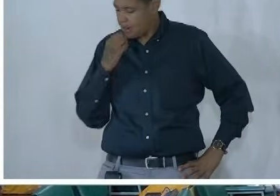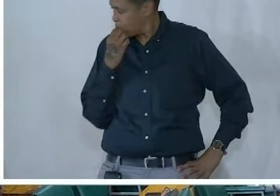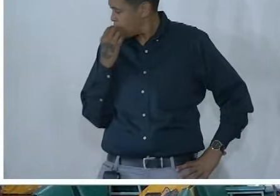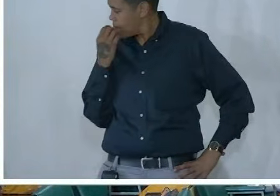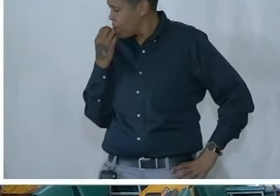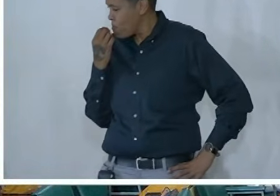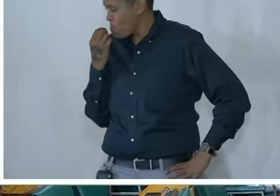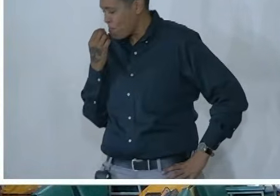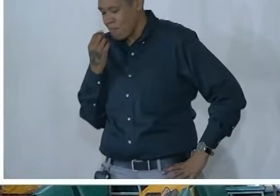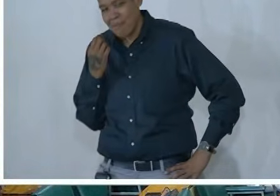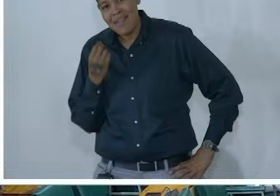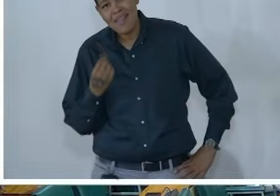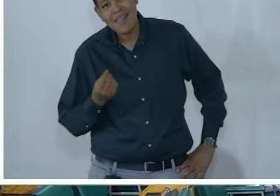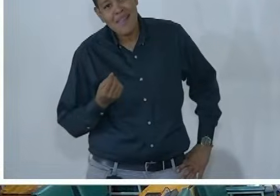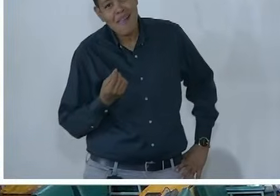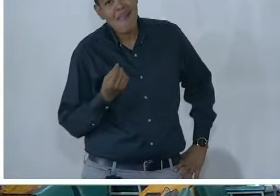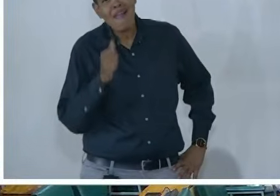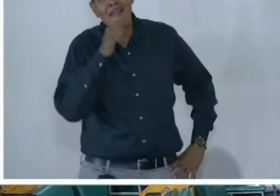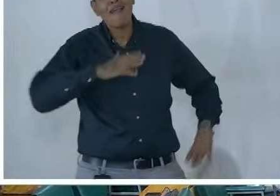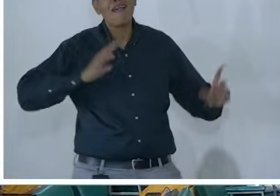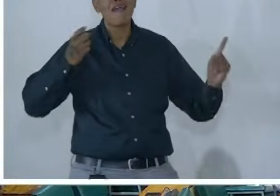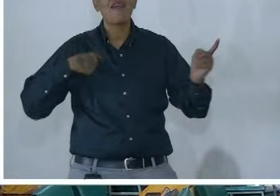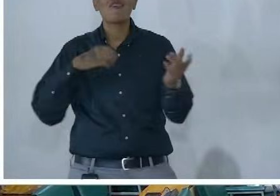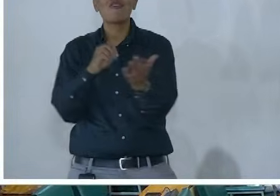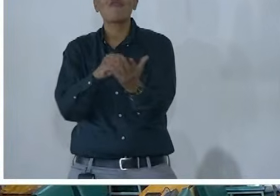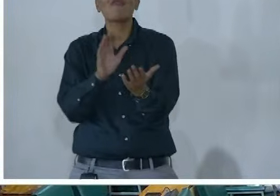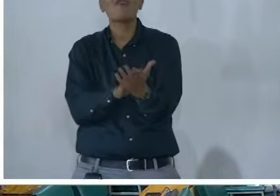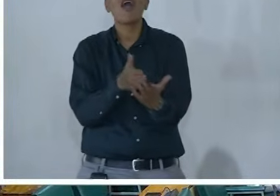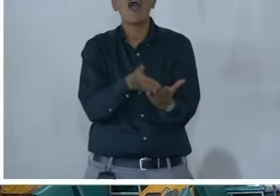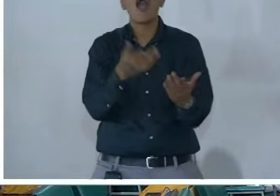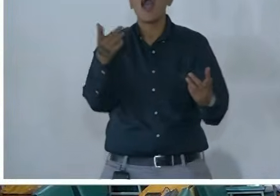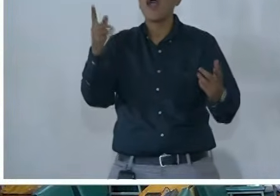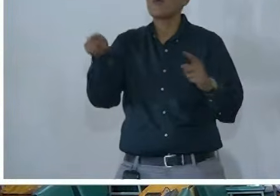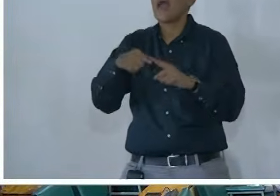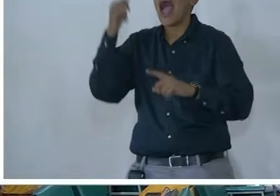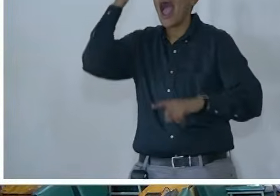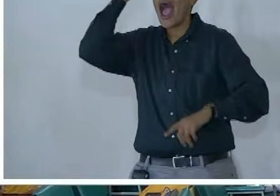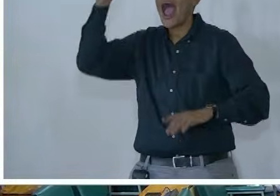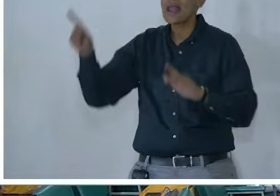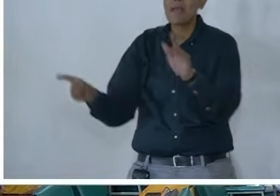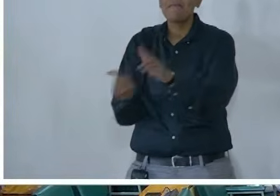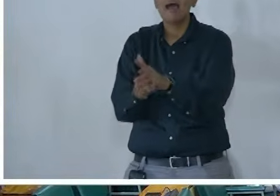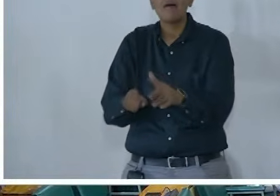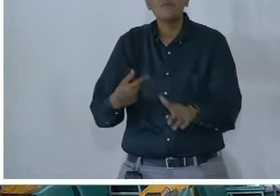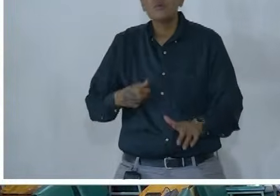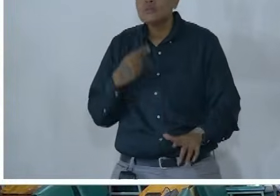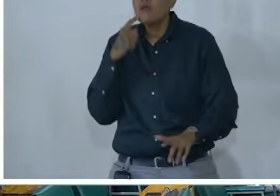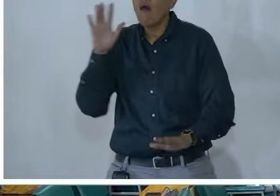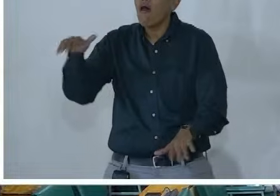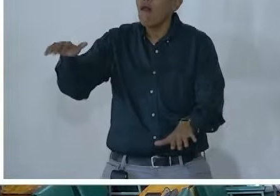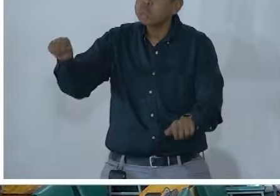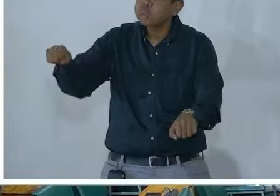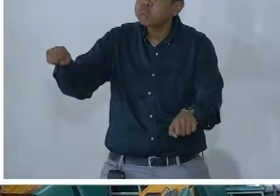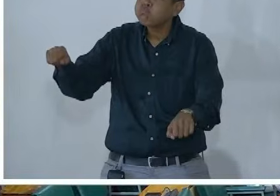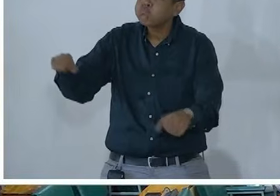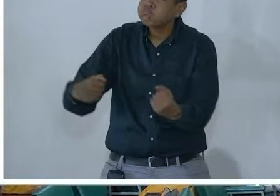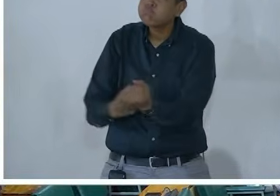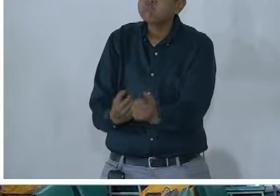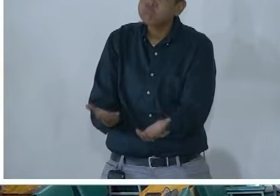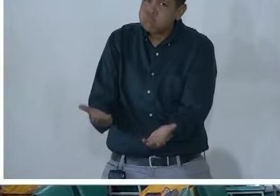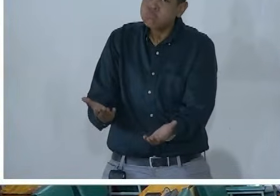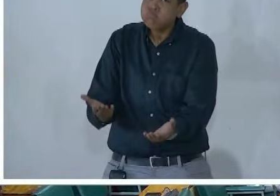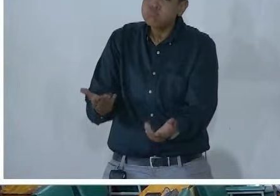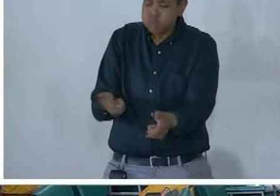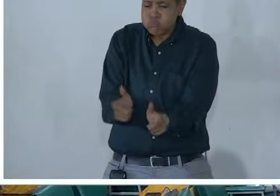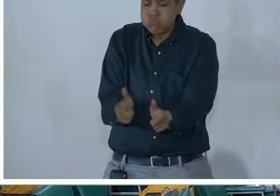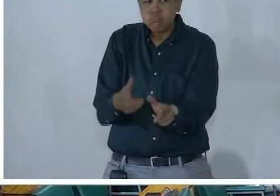Madam Speaker, we are on record when this idea came up as supporting the launch of a